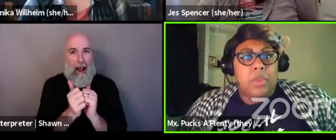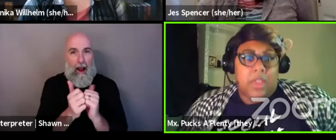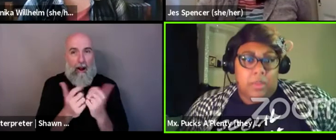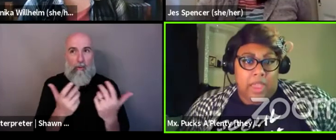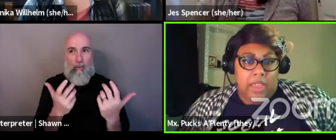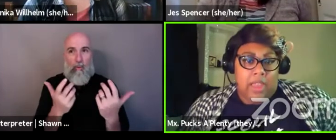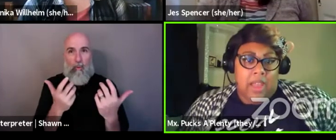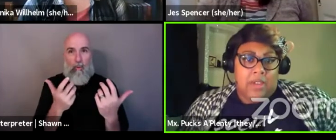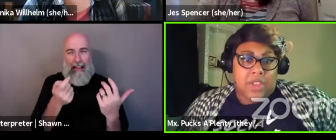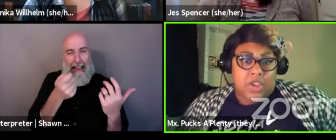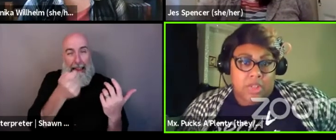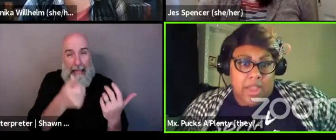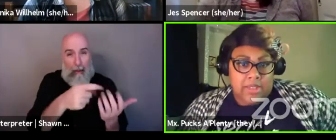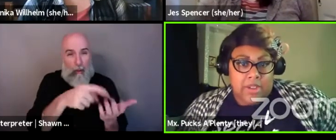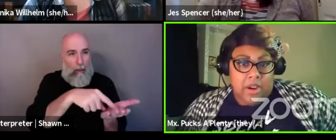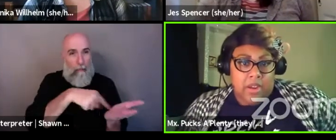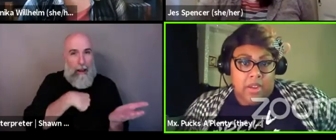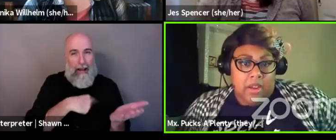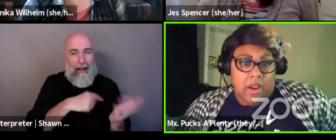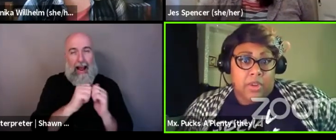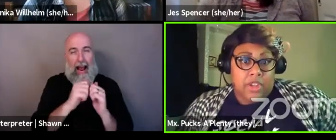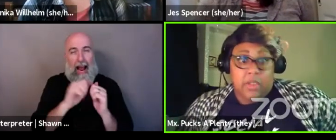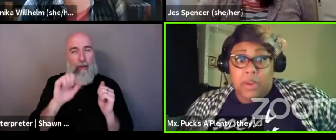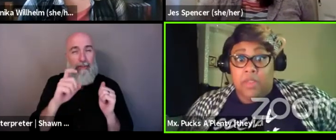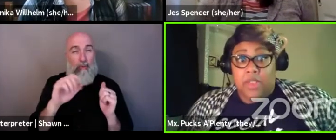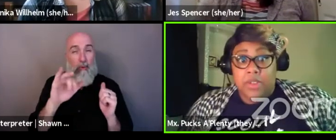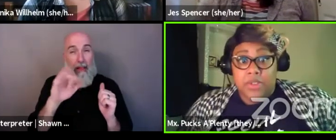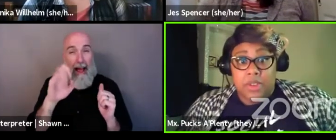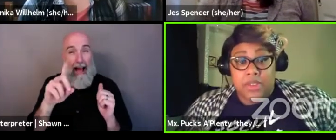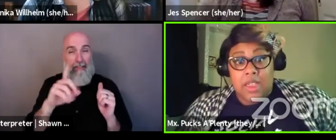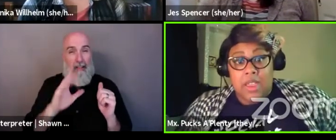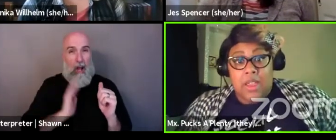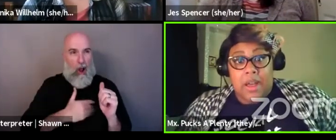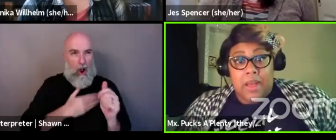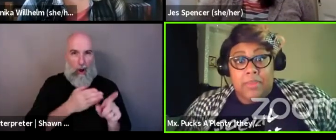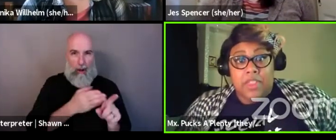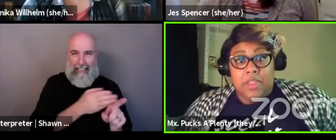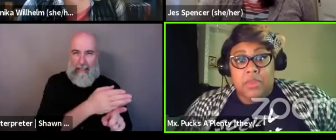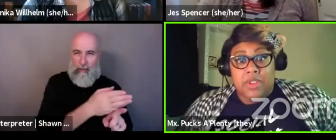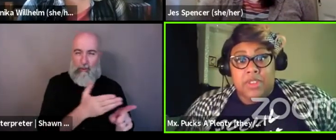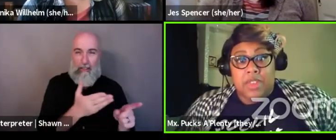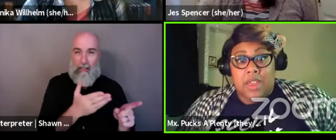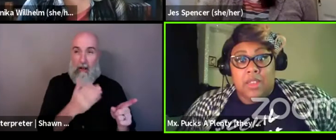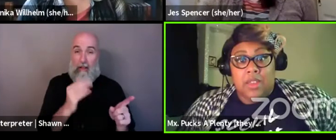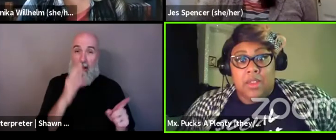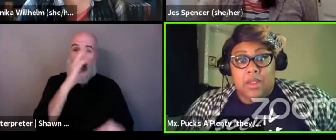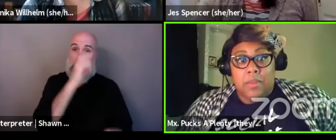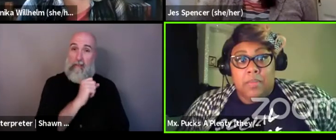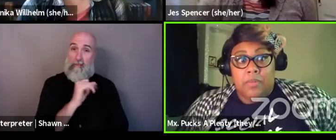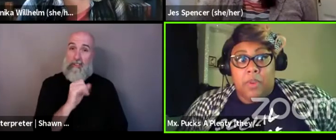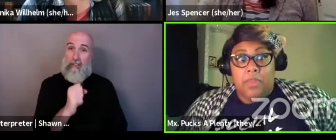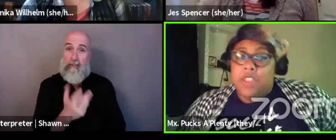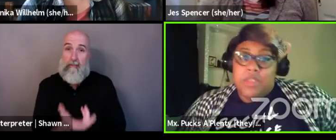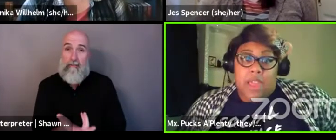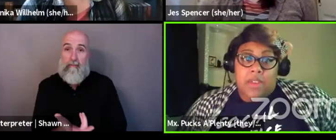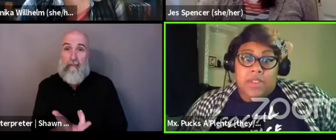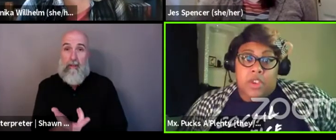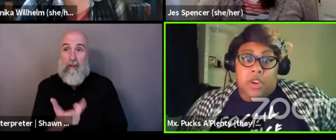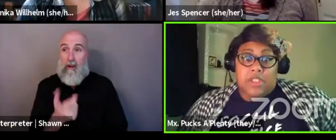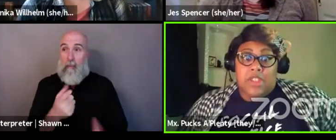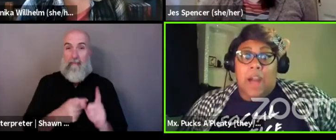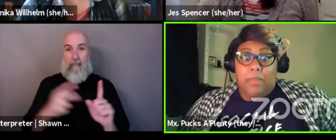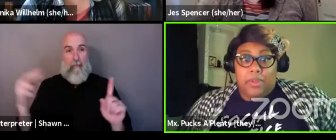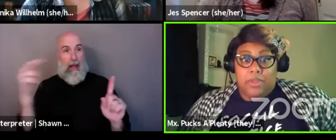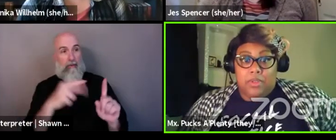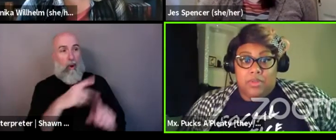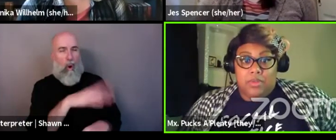how little we get paid and how sexualized our particular part of the industry is. The assumption is that, like, from at least from the outside, that you're